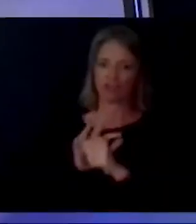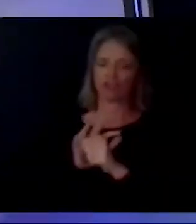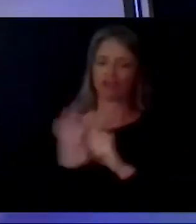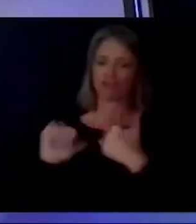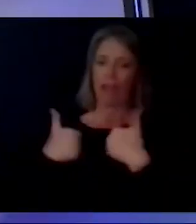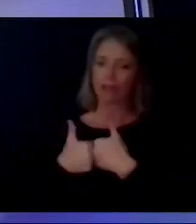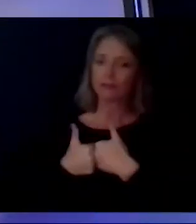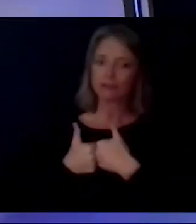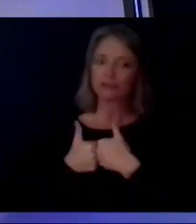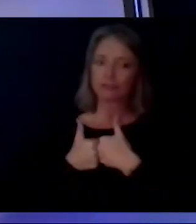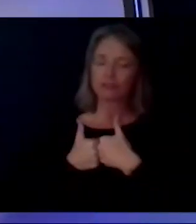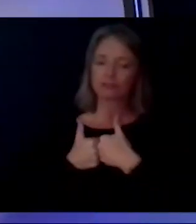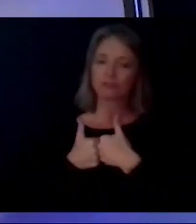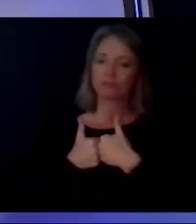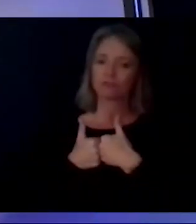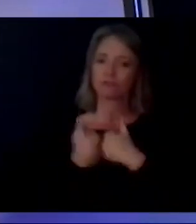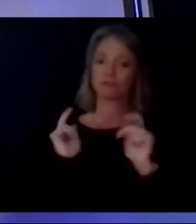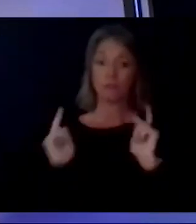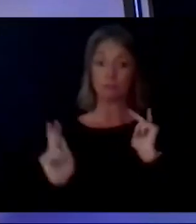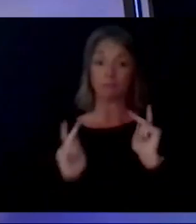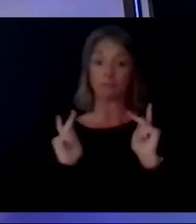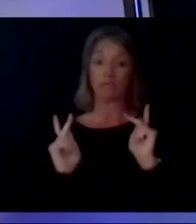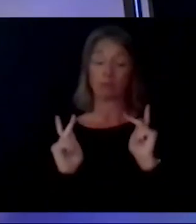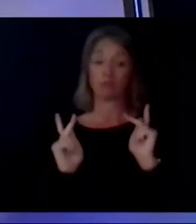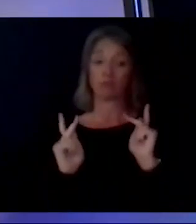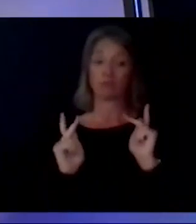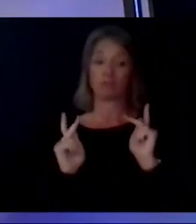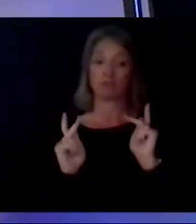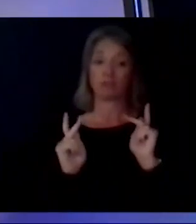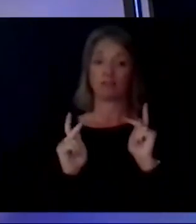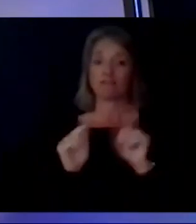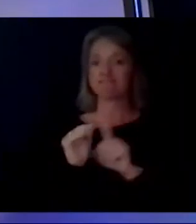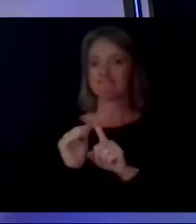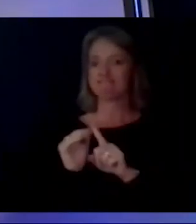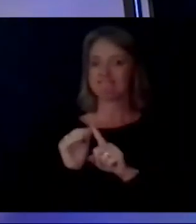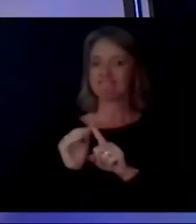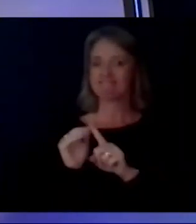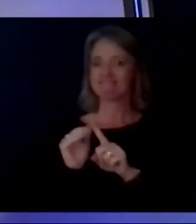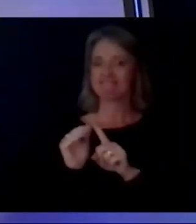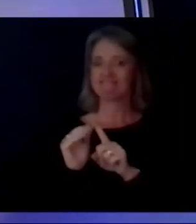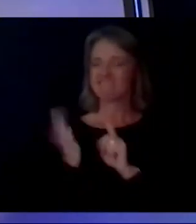where people are egging people on to do this. And I agree with Chad. These are